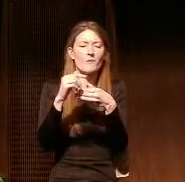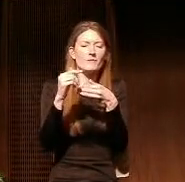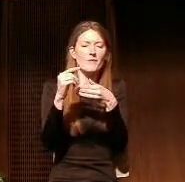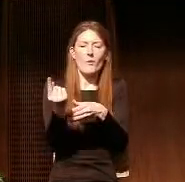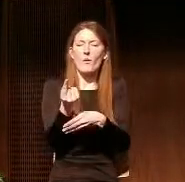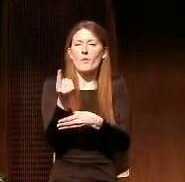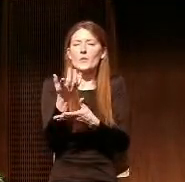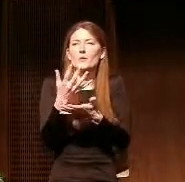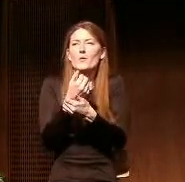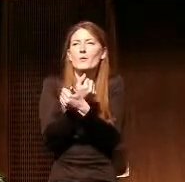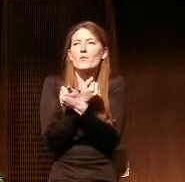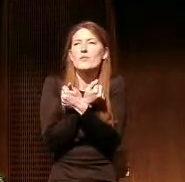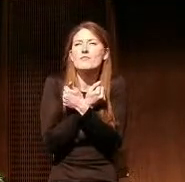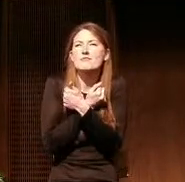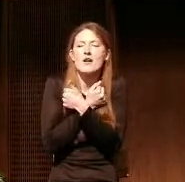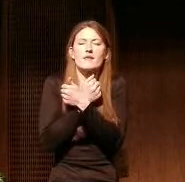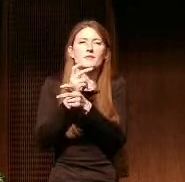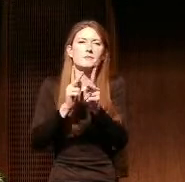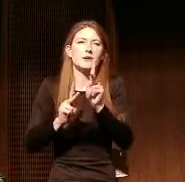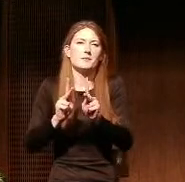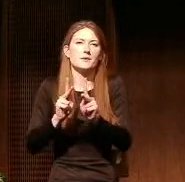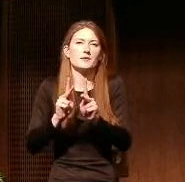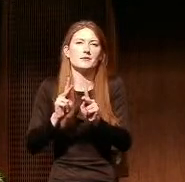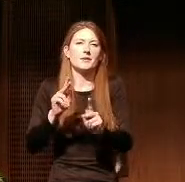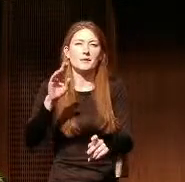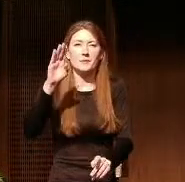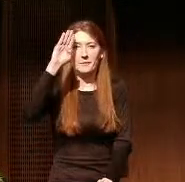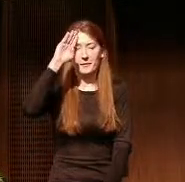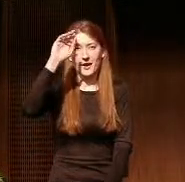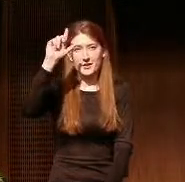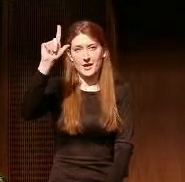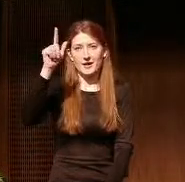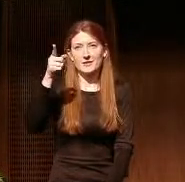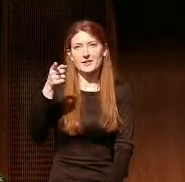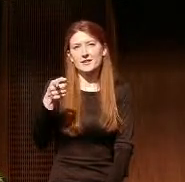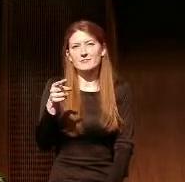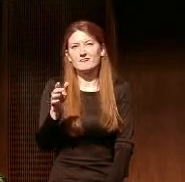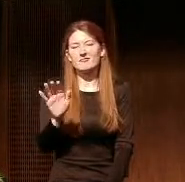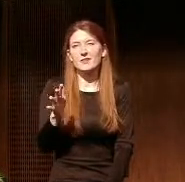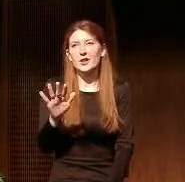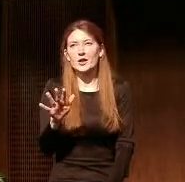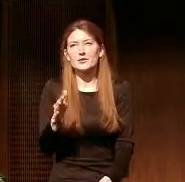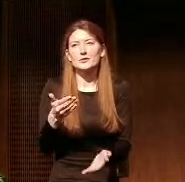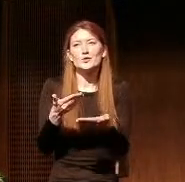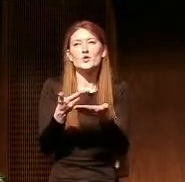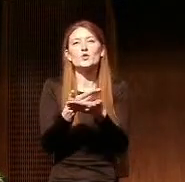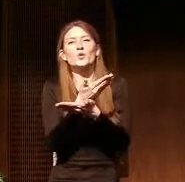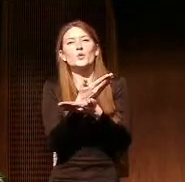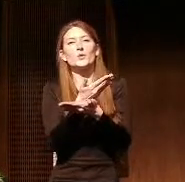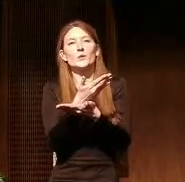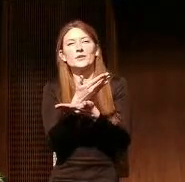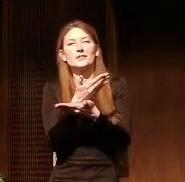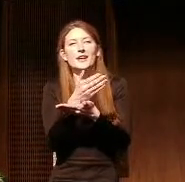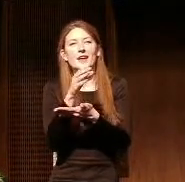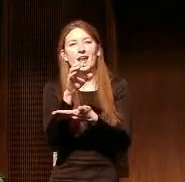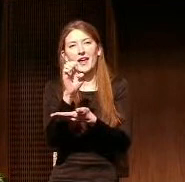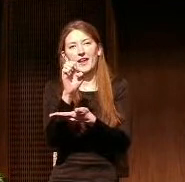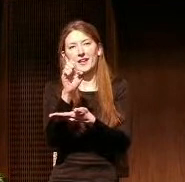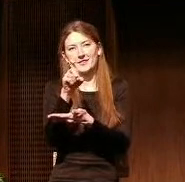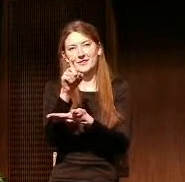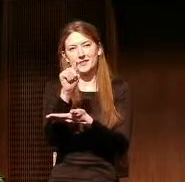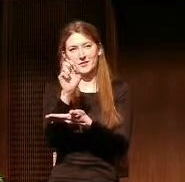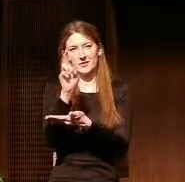people. Brad Schelt, who's kind of new at the External Studies